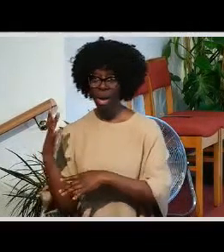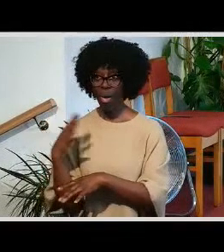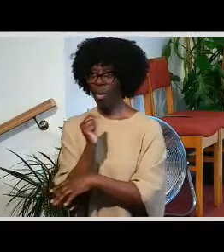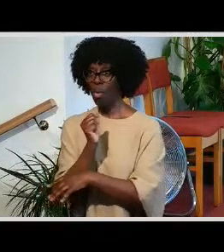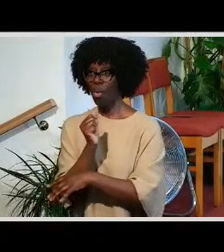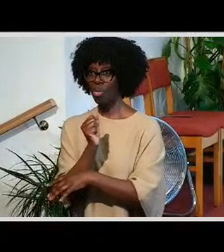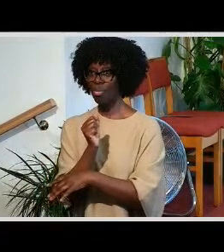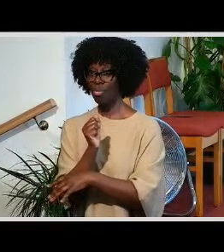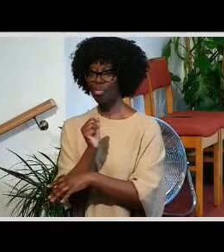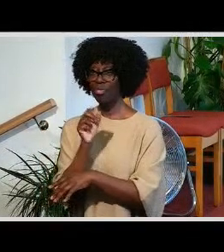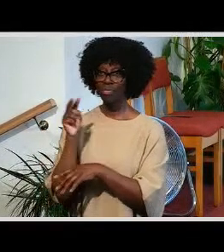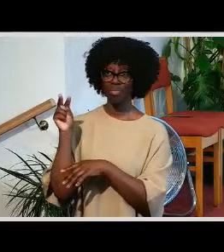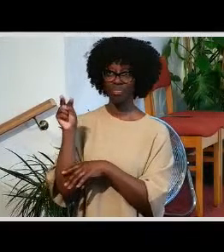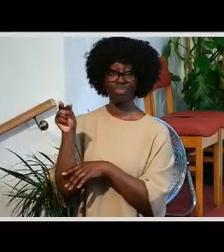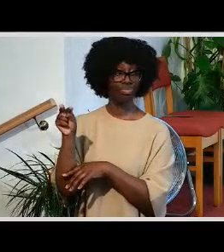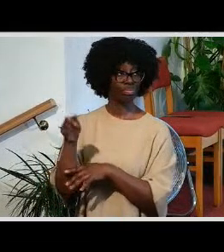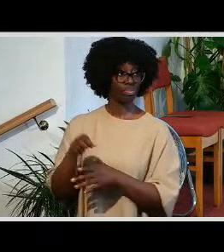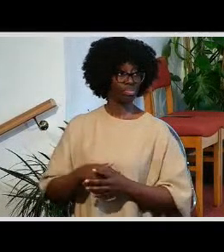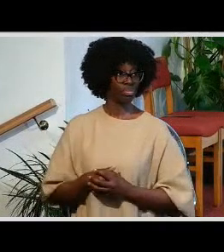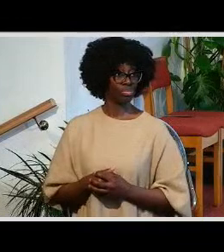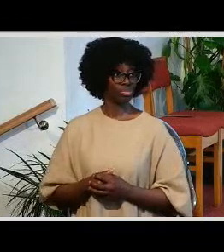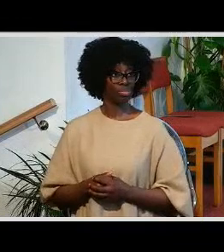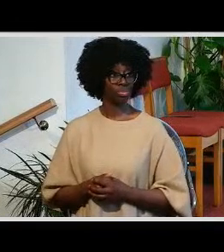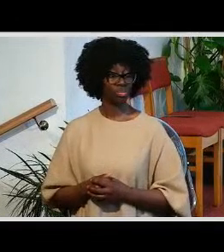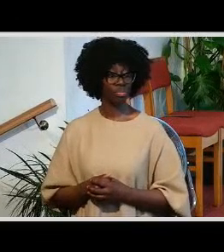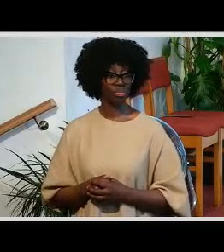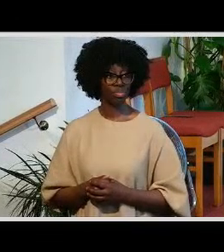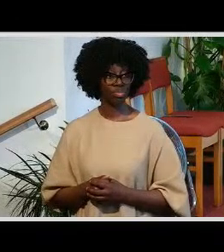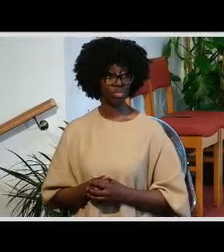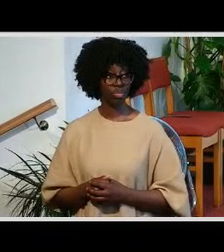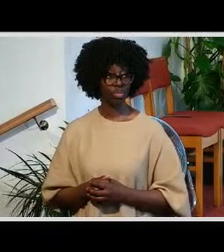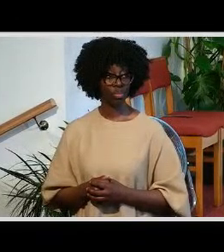how strong they'll be tomorrow. And finally, the